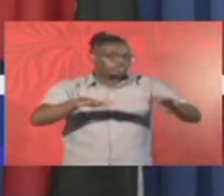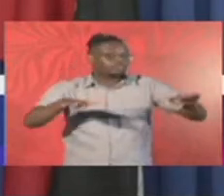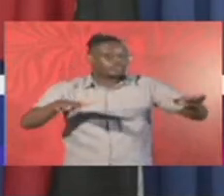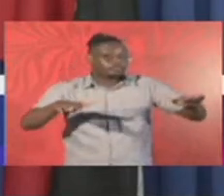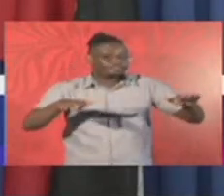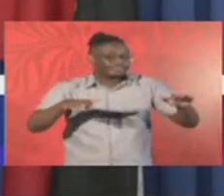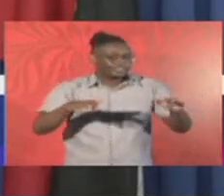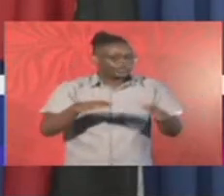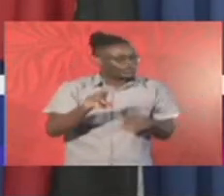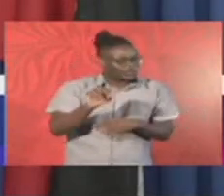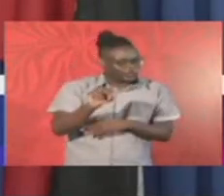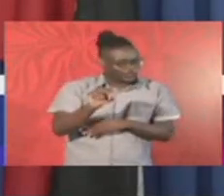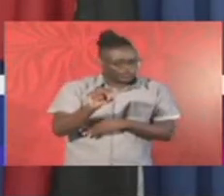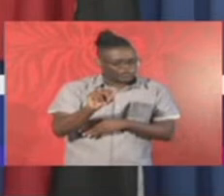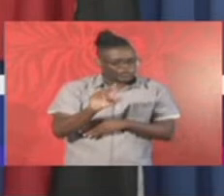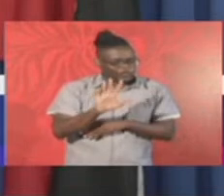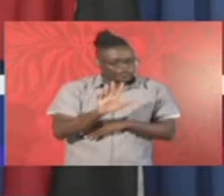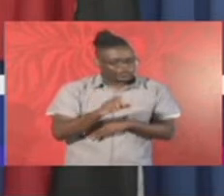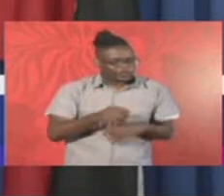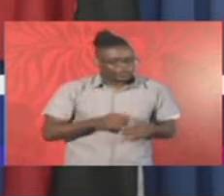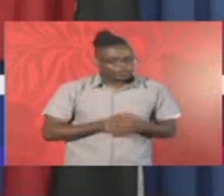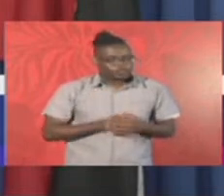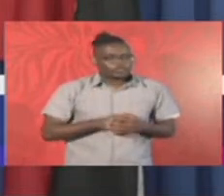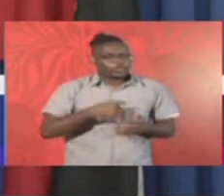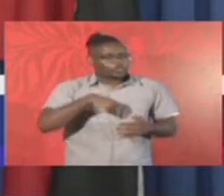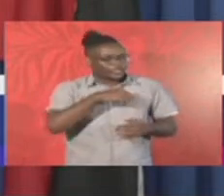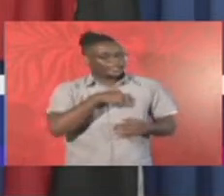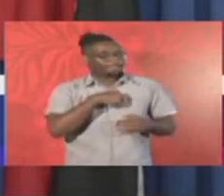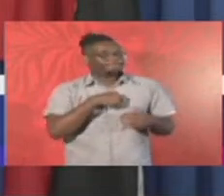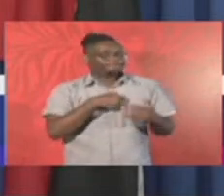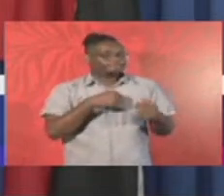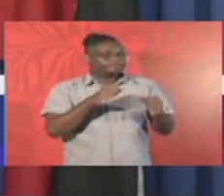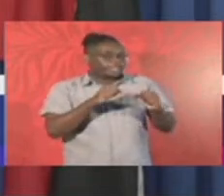We continue to cautiously